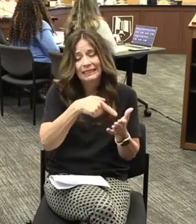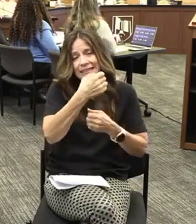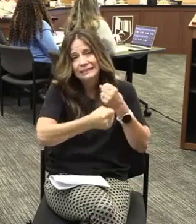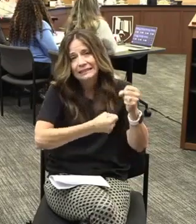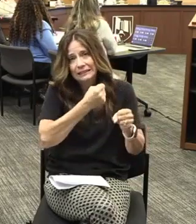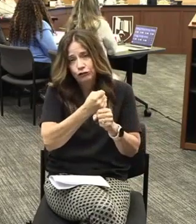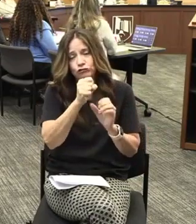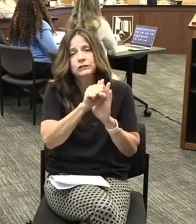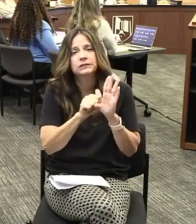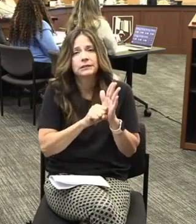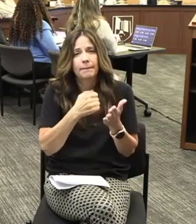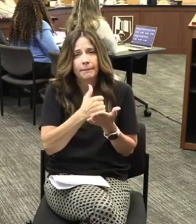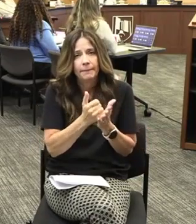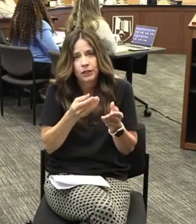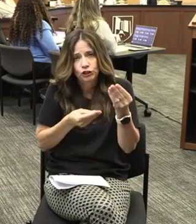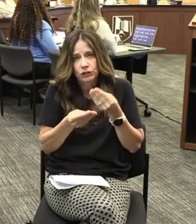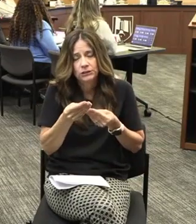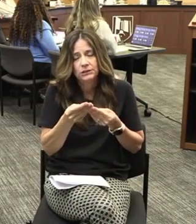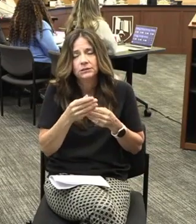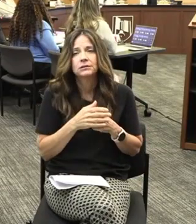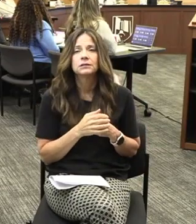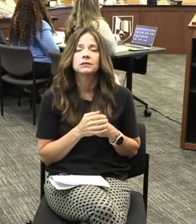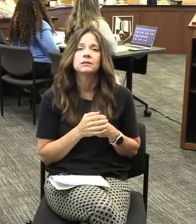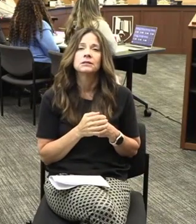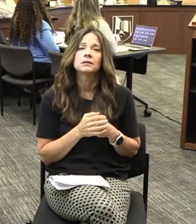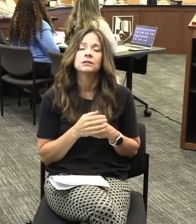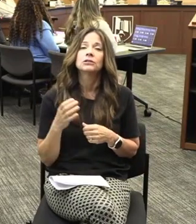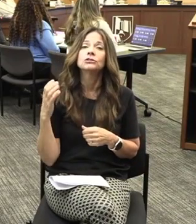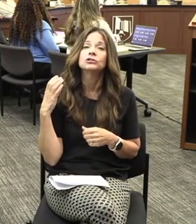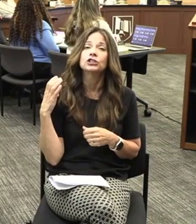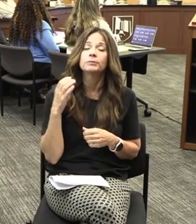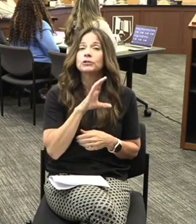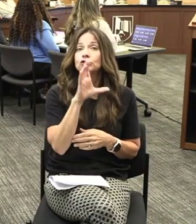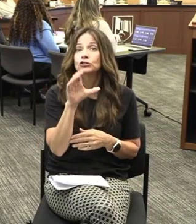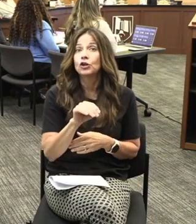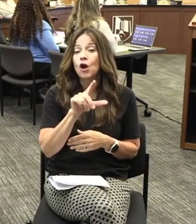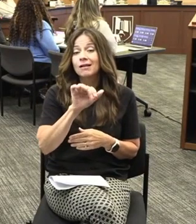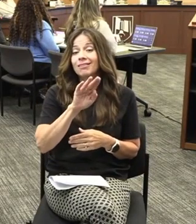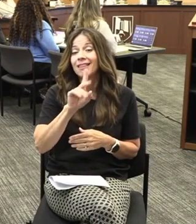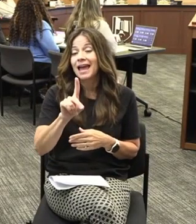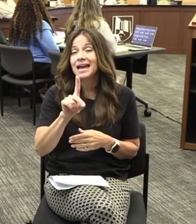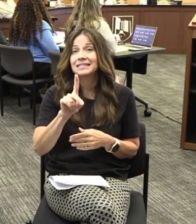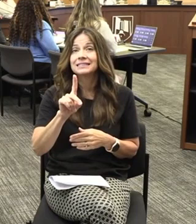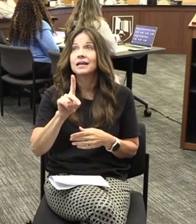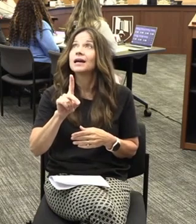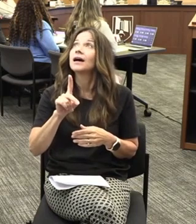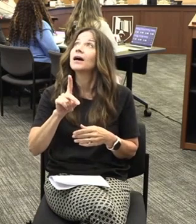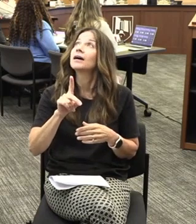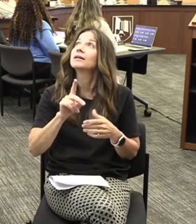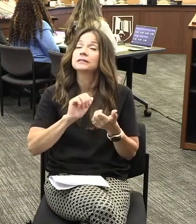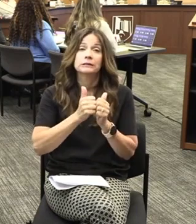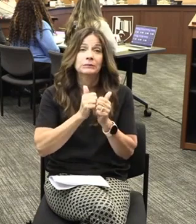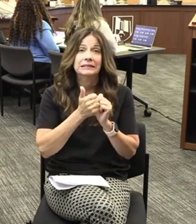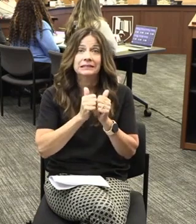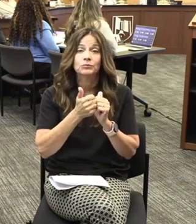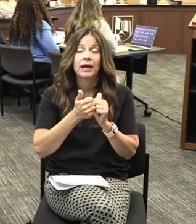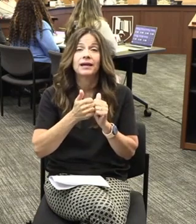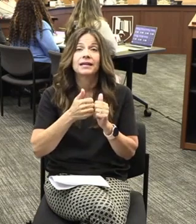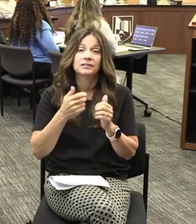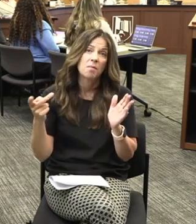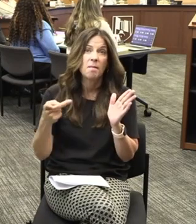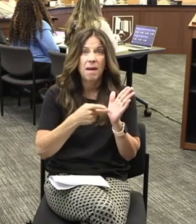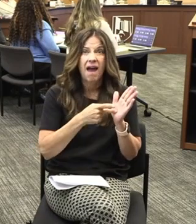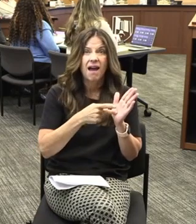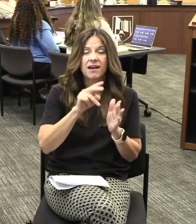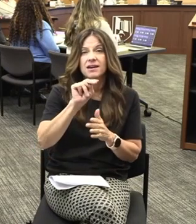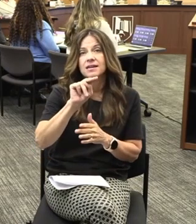state budget. Well, Chairman, Chicagoland Speedway is back. I did get a chance to drive an actual